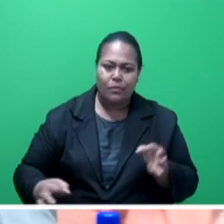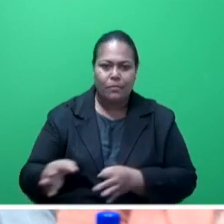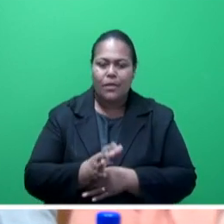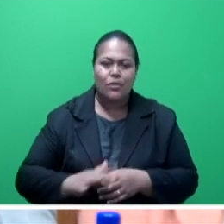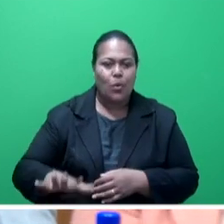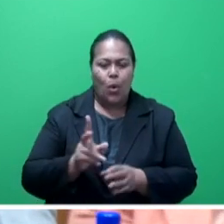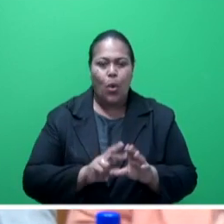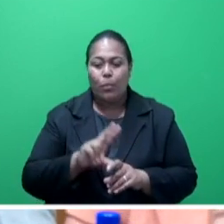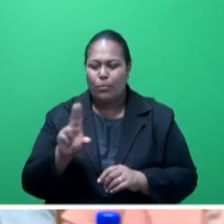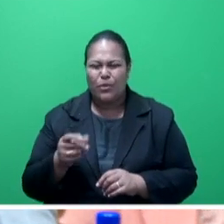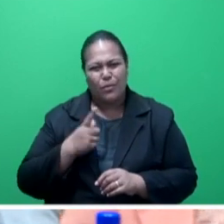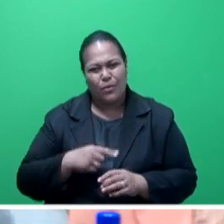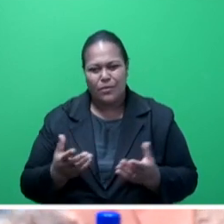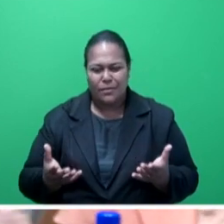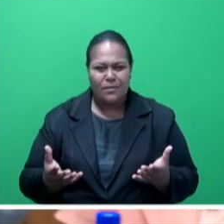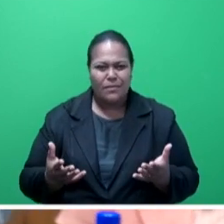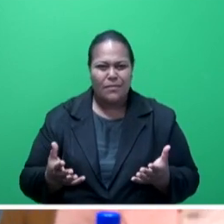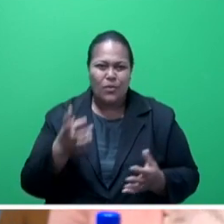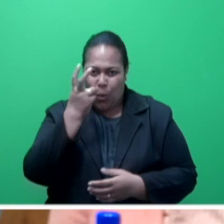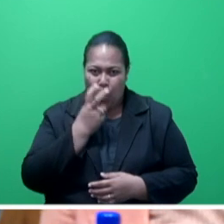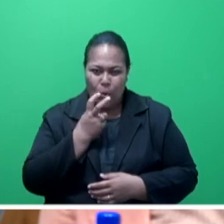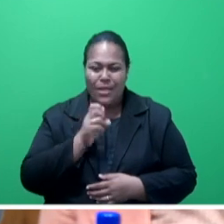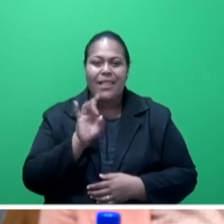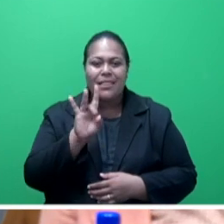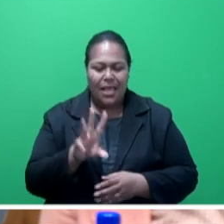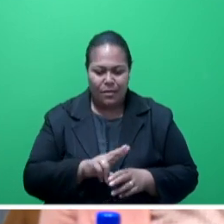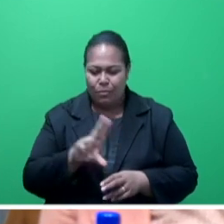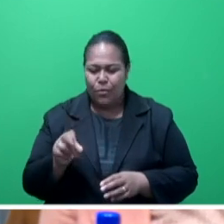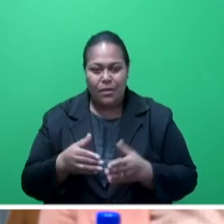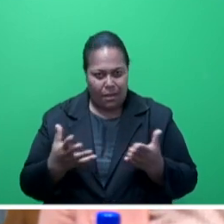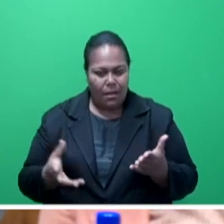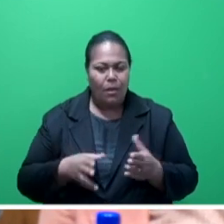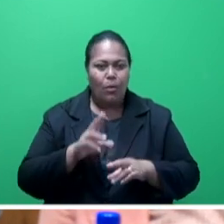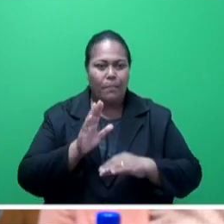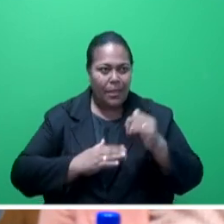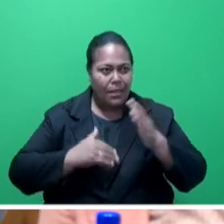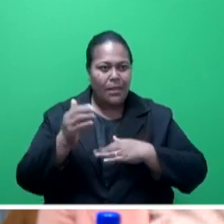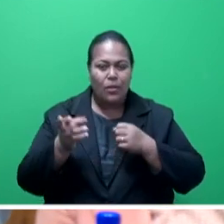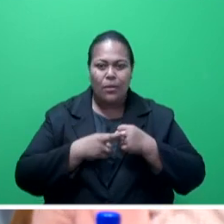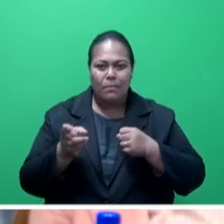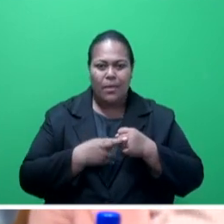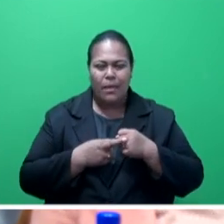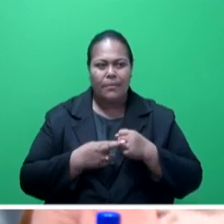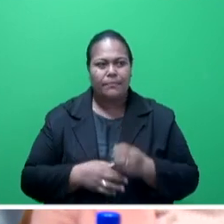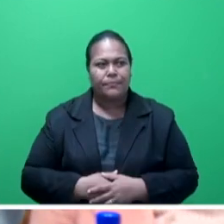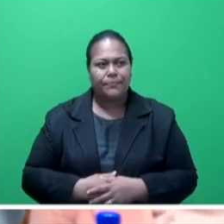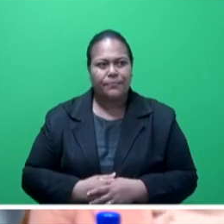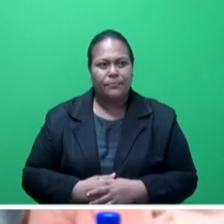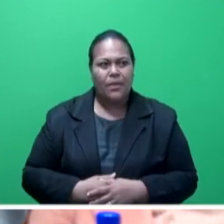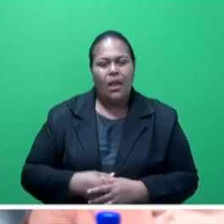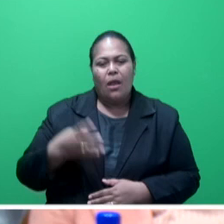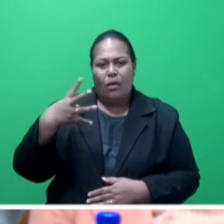to the end of their serviceable life. There are 10 bridges under construction, 1 in the tender stage, 40 in design